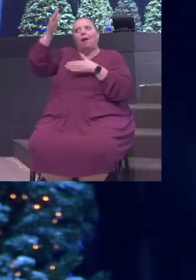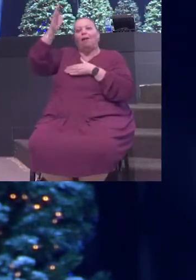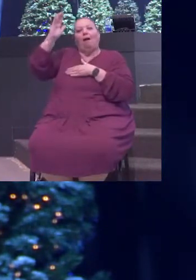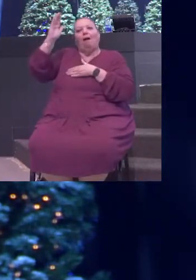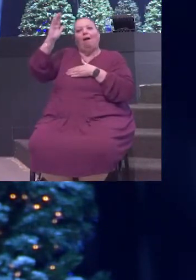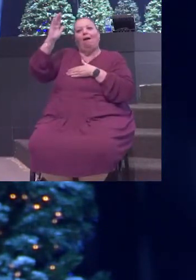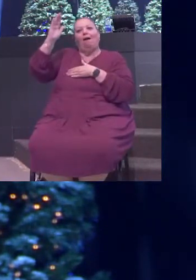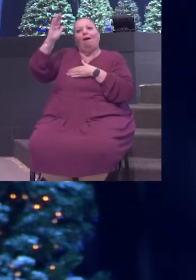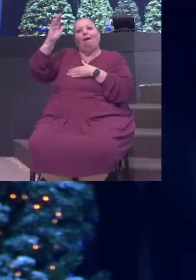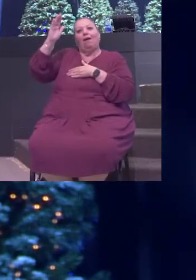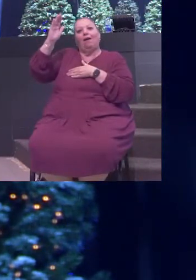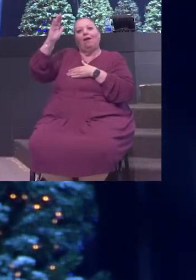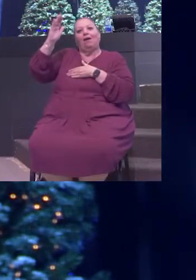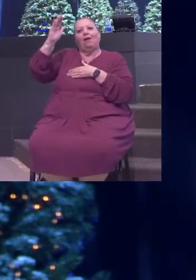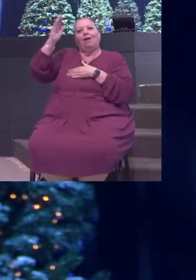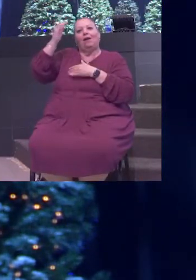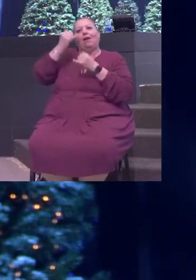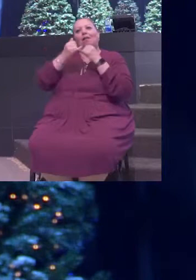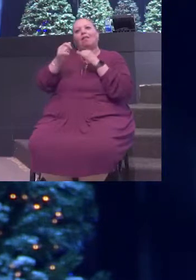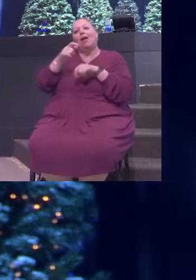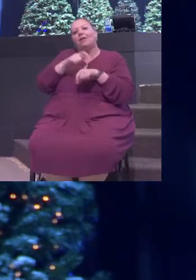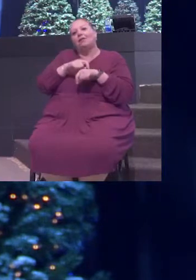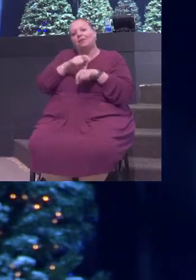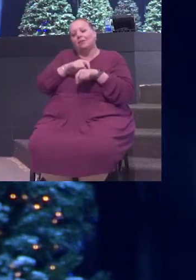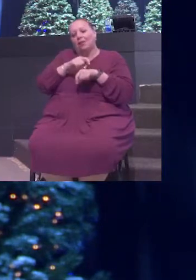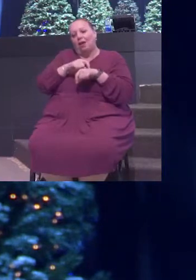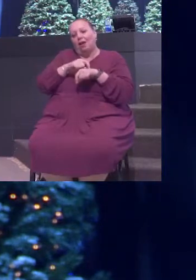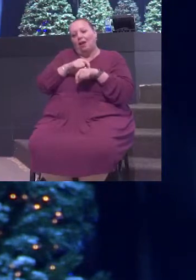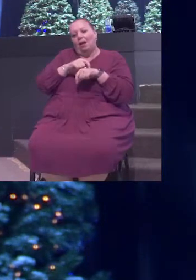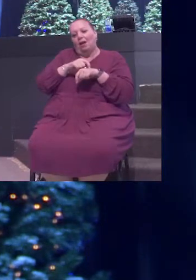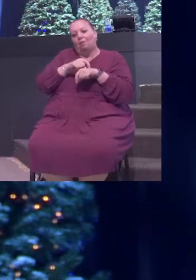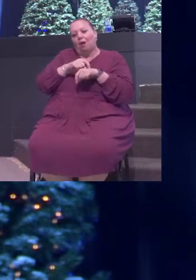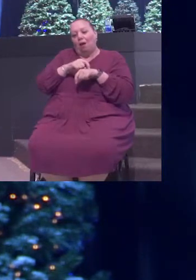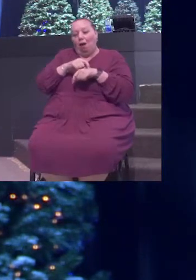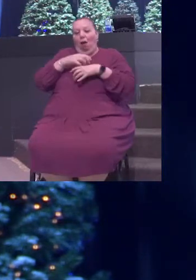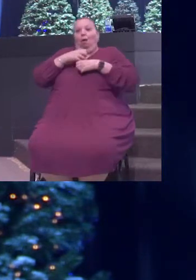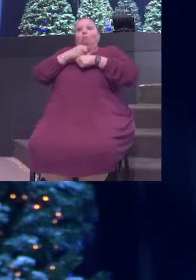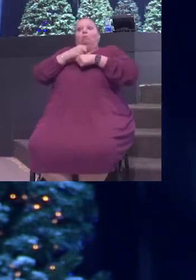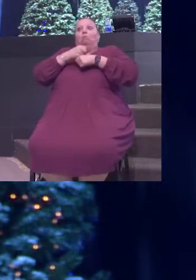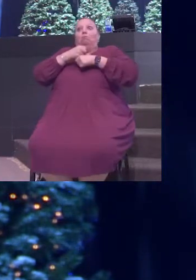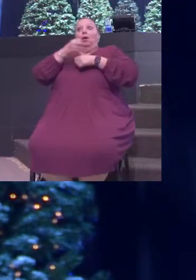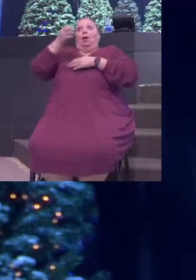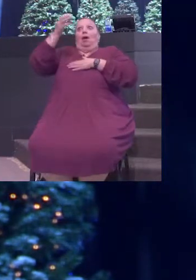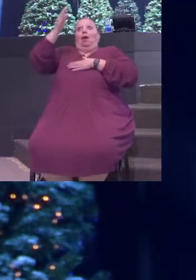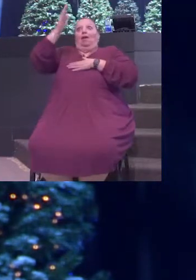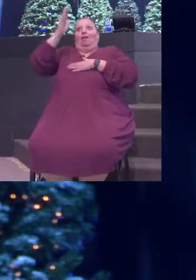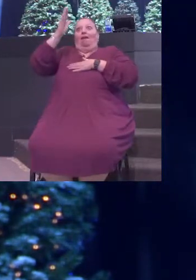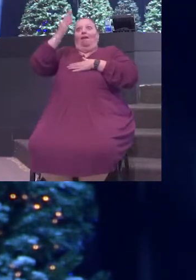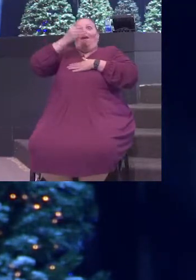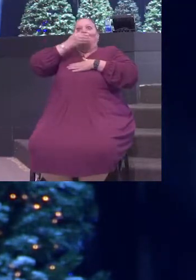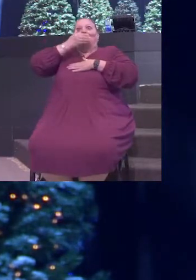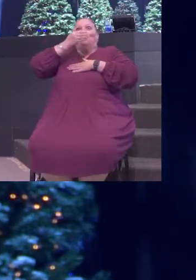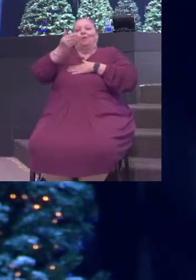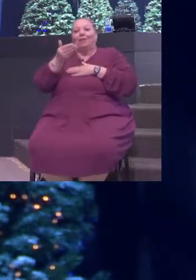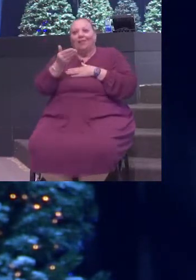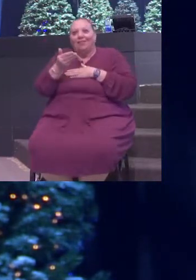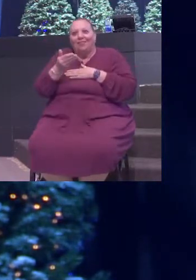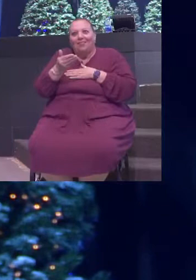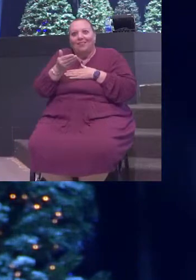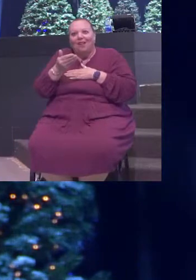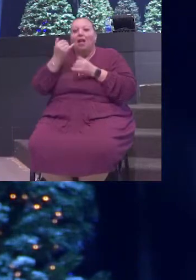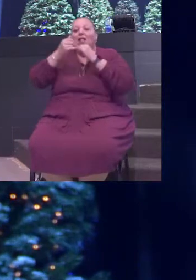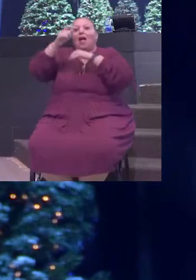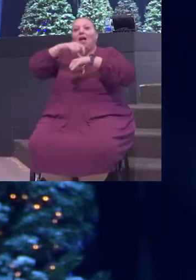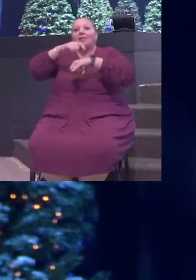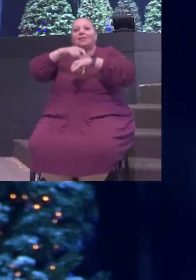God? When was the last time that you gasped at God's goodness? When was the